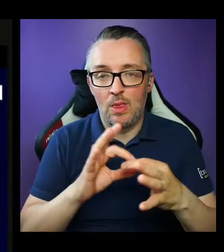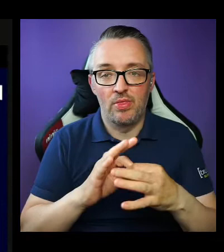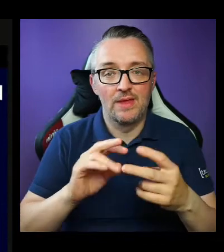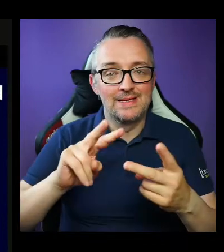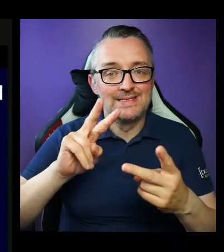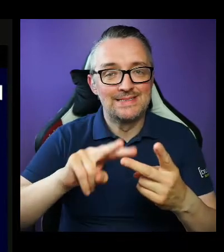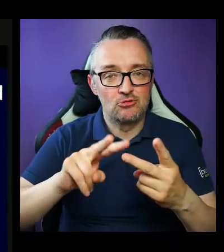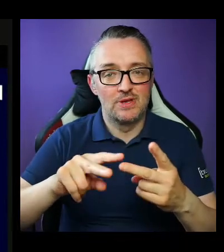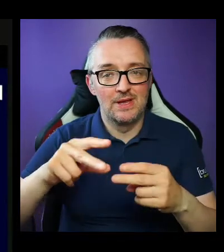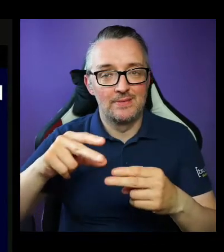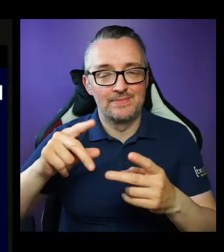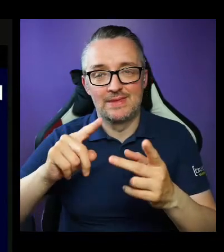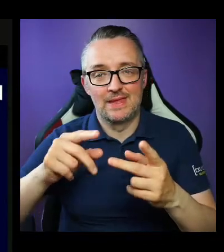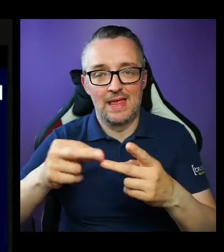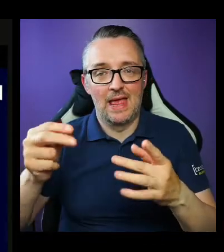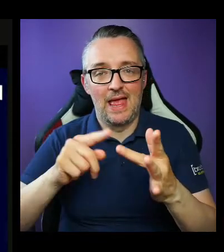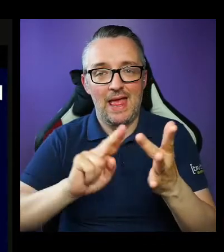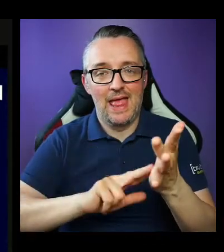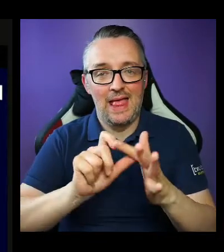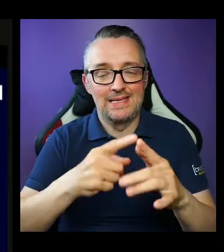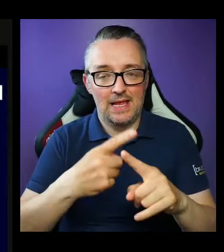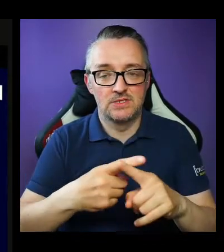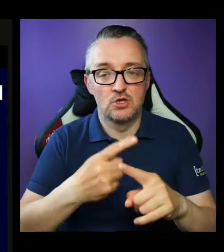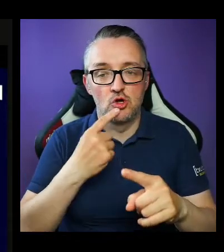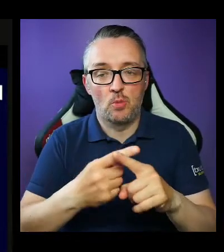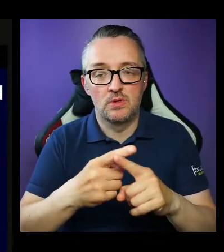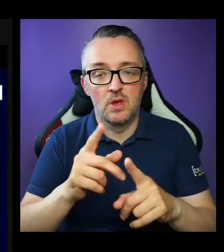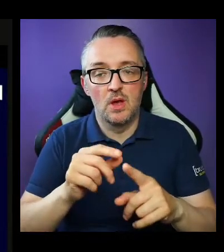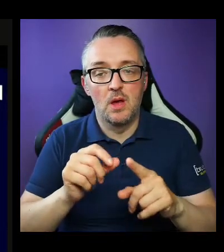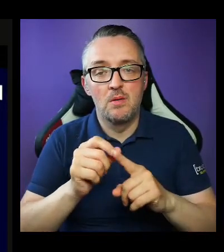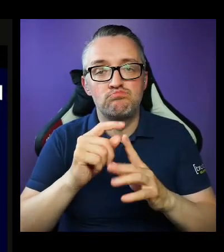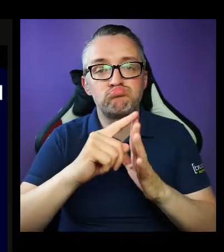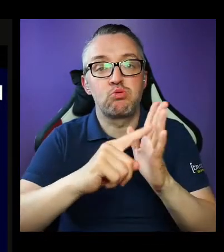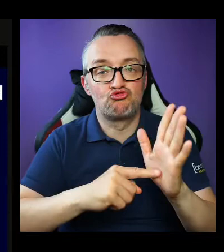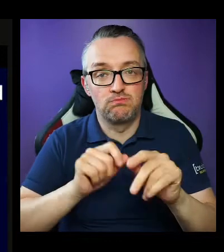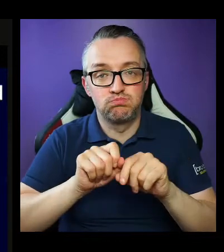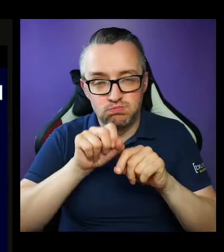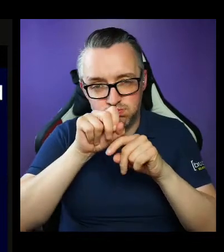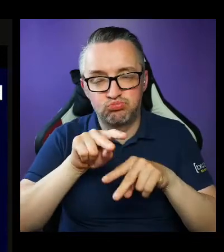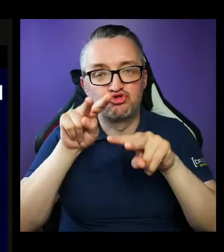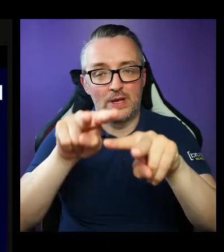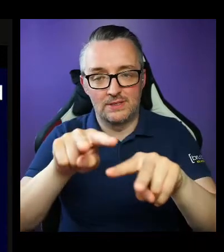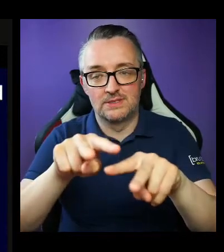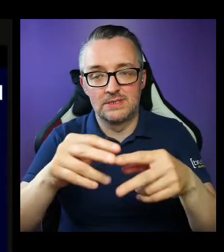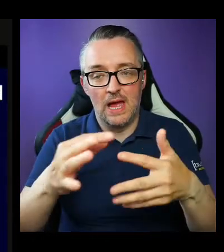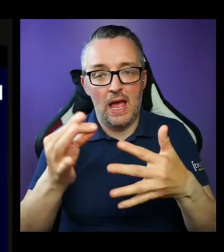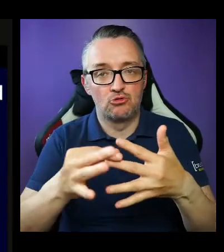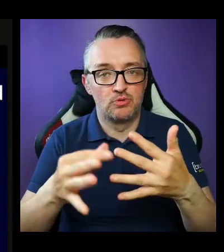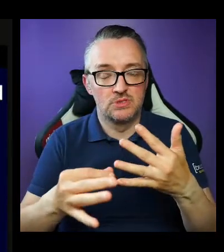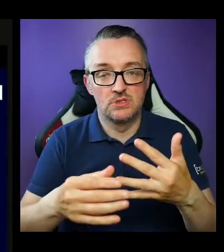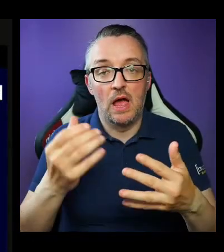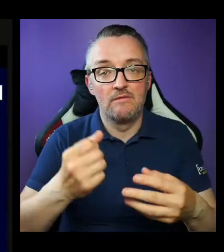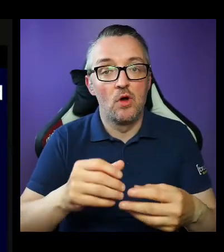secondary indexes is the projected attributes. And DynamoDB offers 3